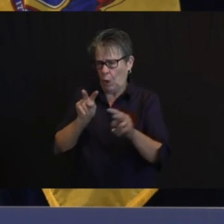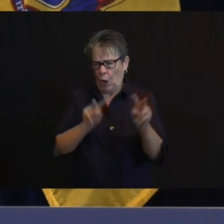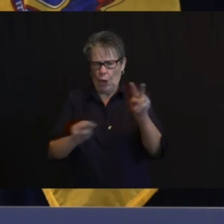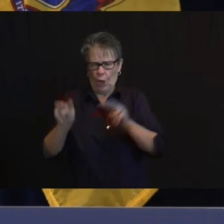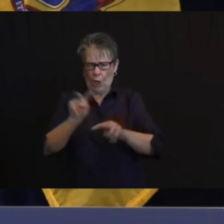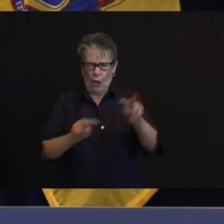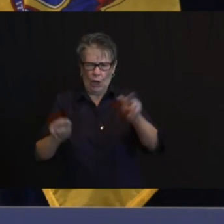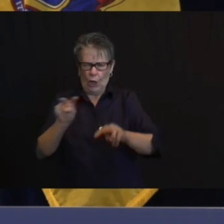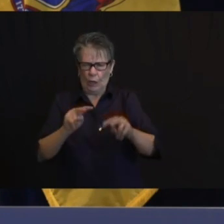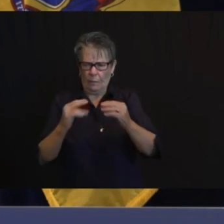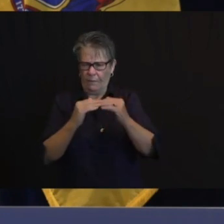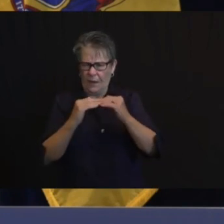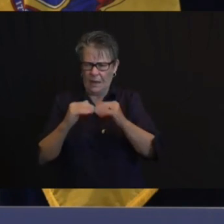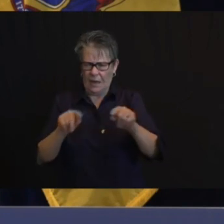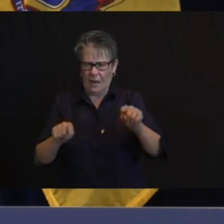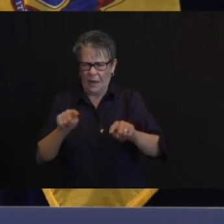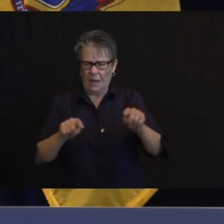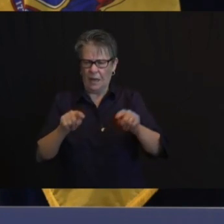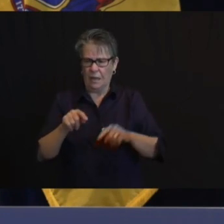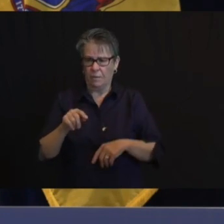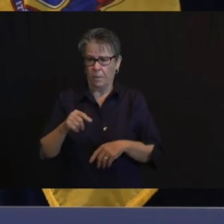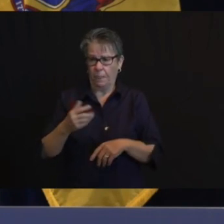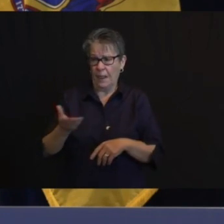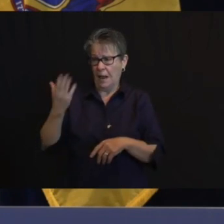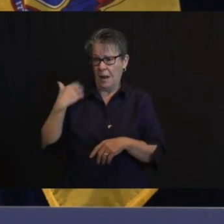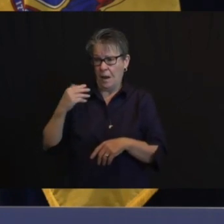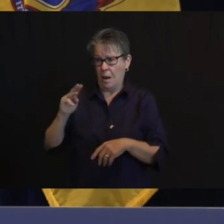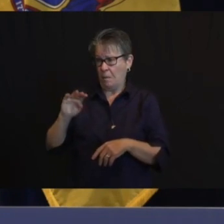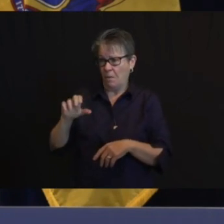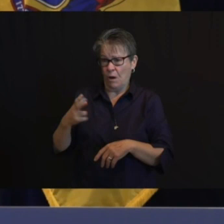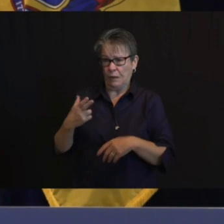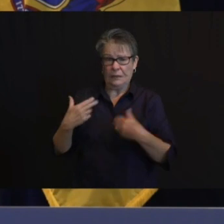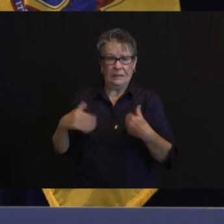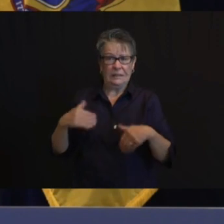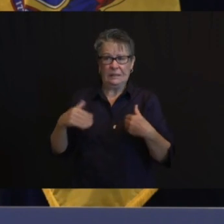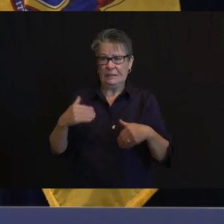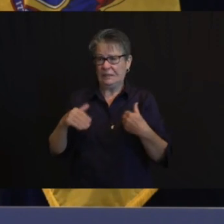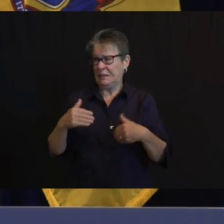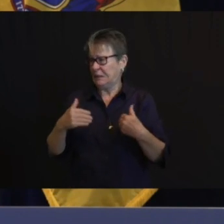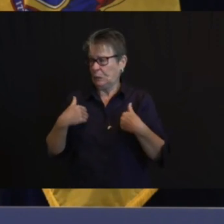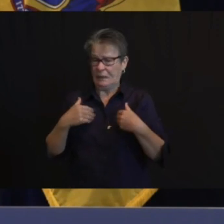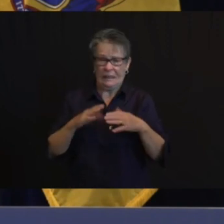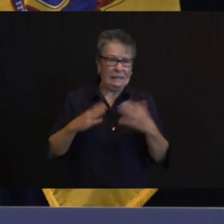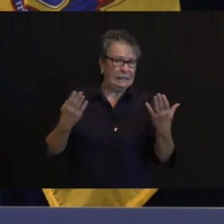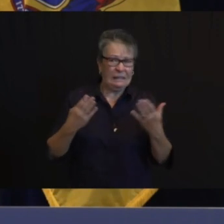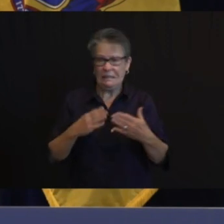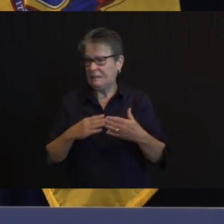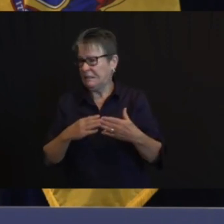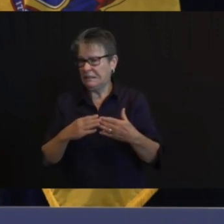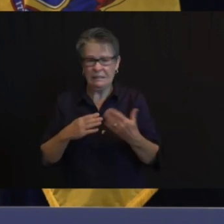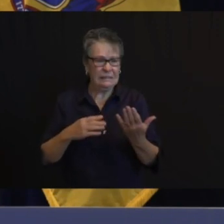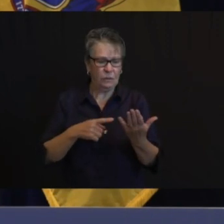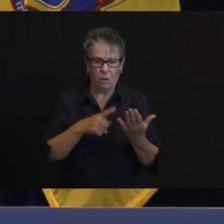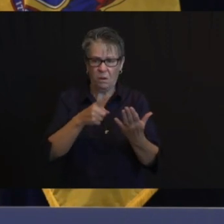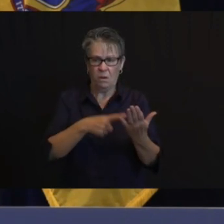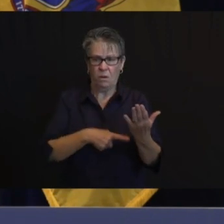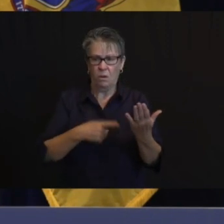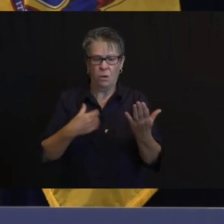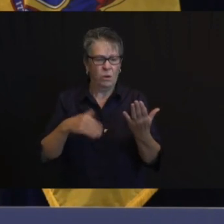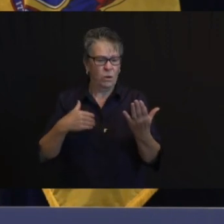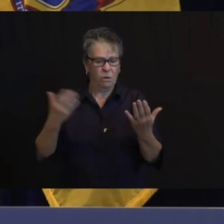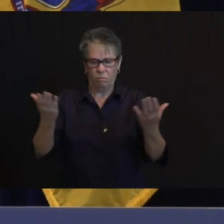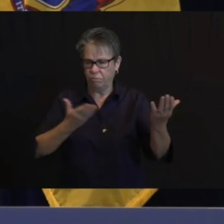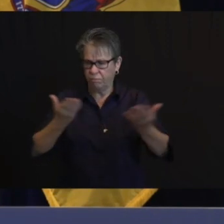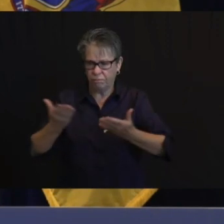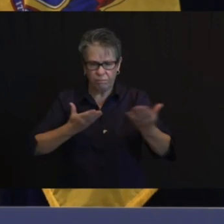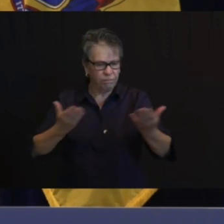March, where we were reviewing, as we did on reopening, we were reviewing every plan as they closed, but it got to the point in March